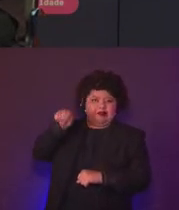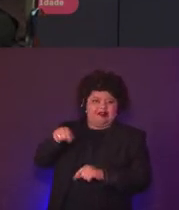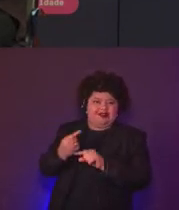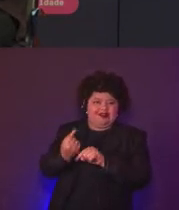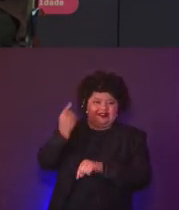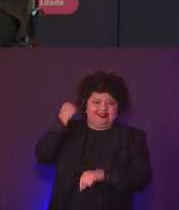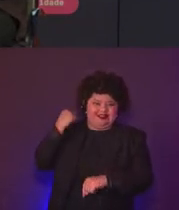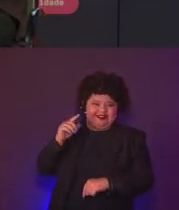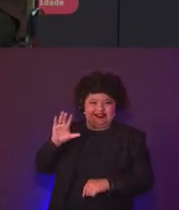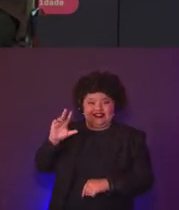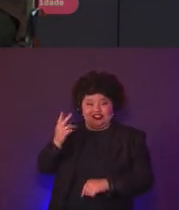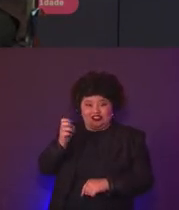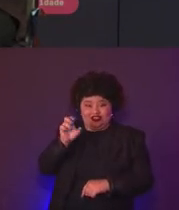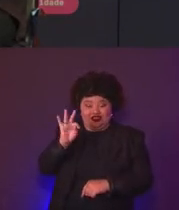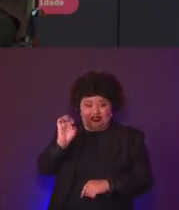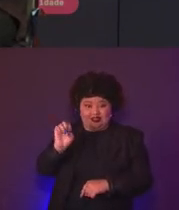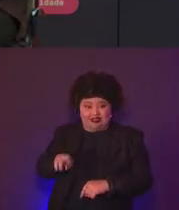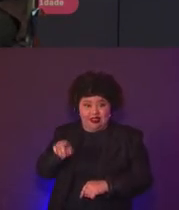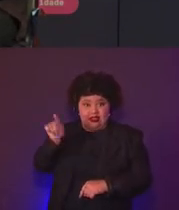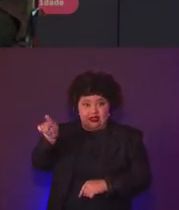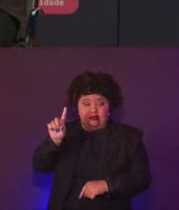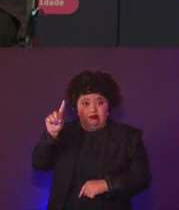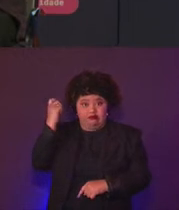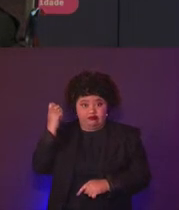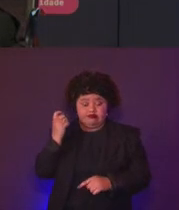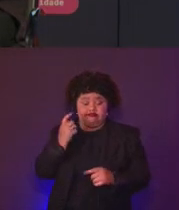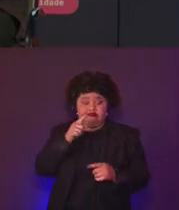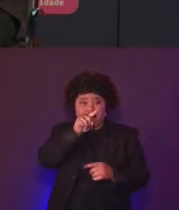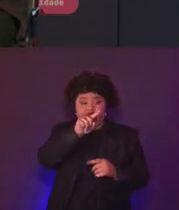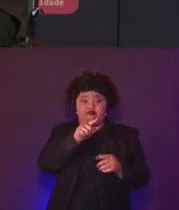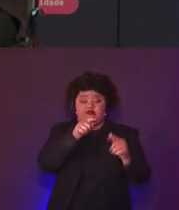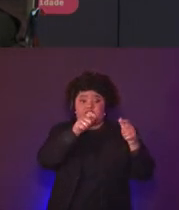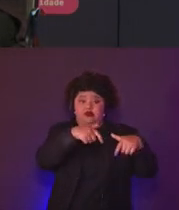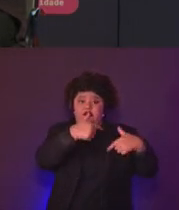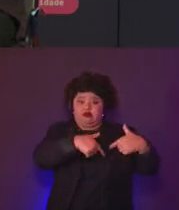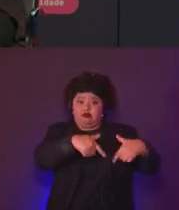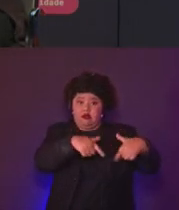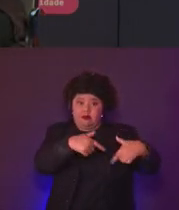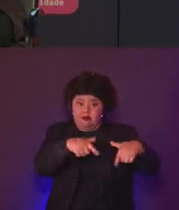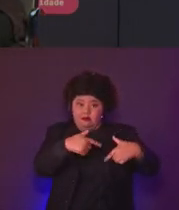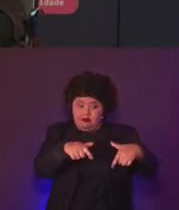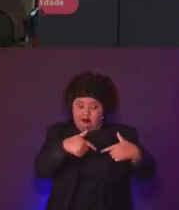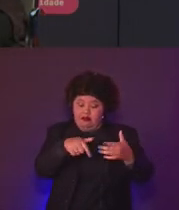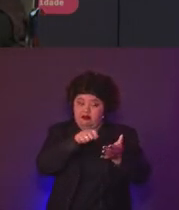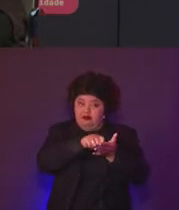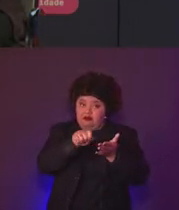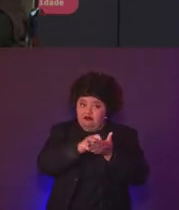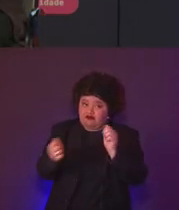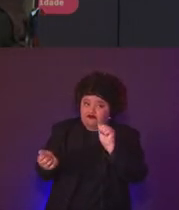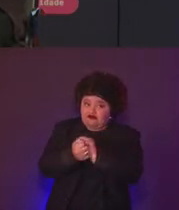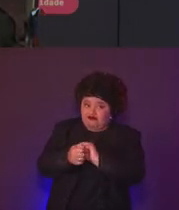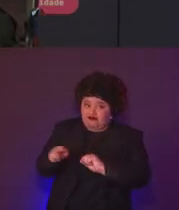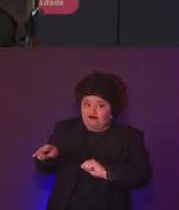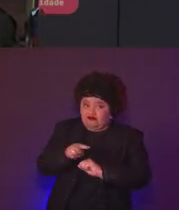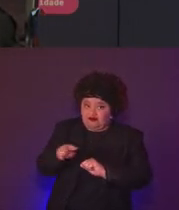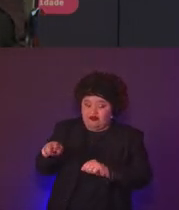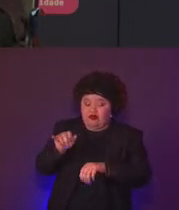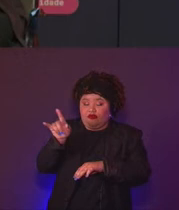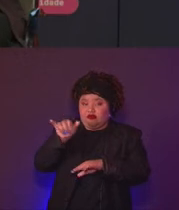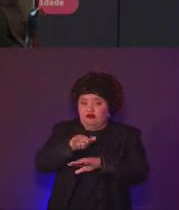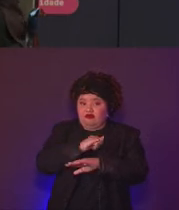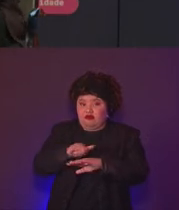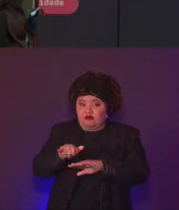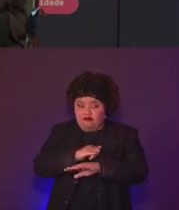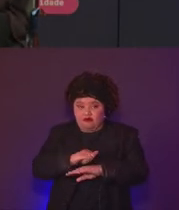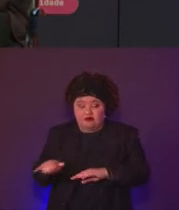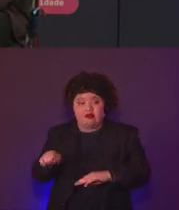the world editor at the Los Angeles Times. He was a correspondent for the New York Times. And he kindly talked to Kathy, one of